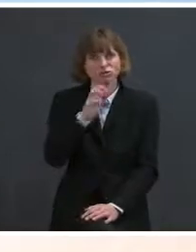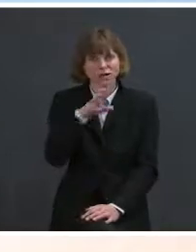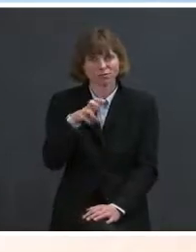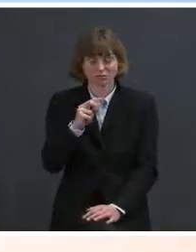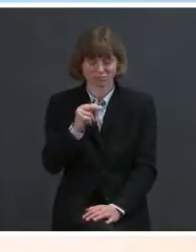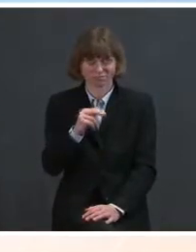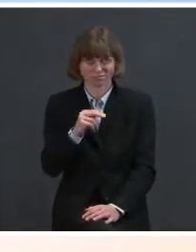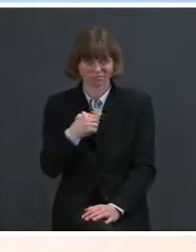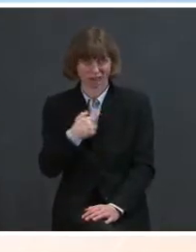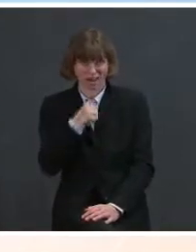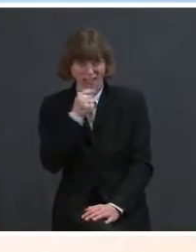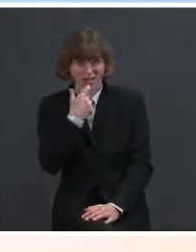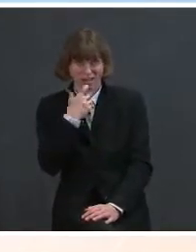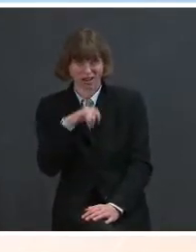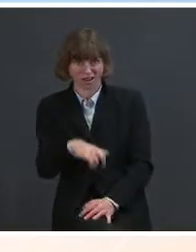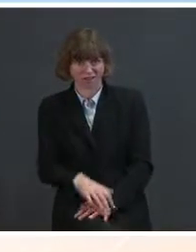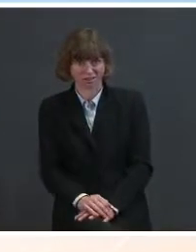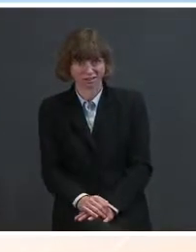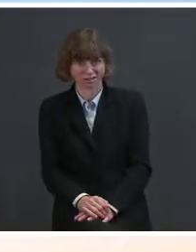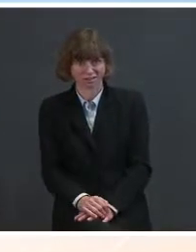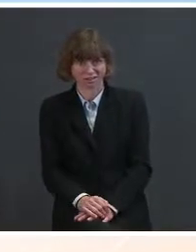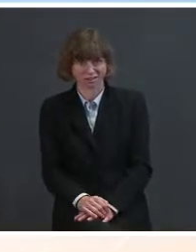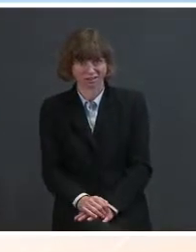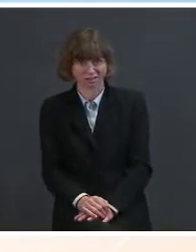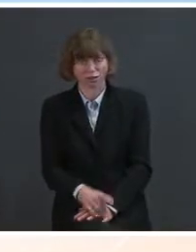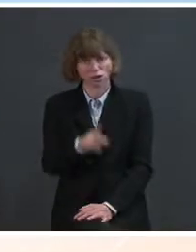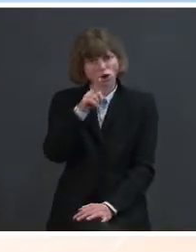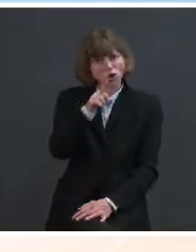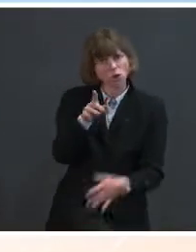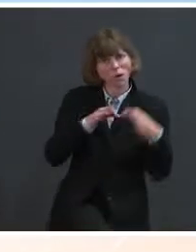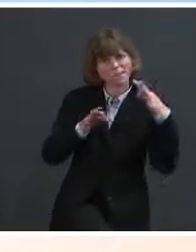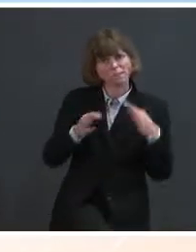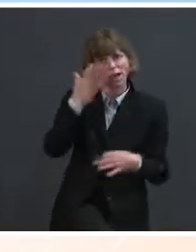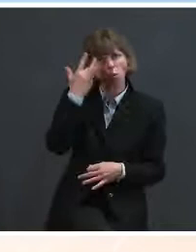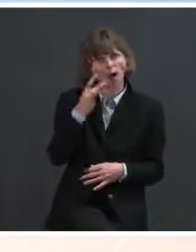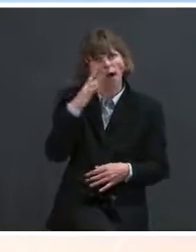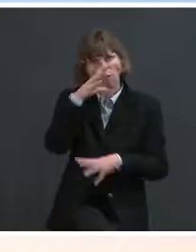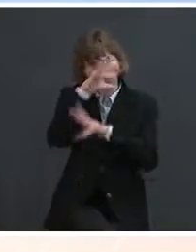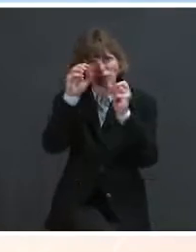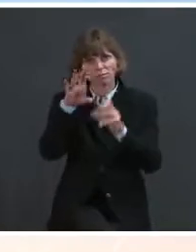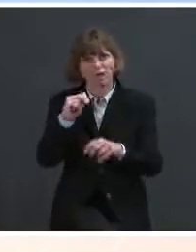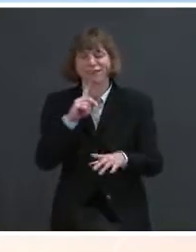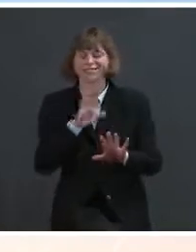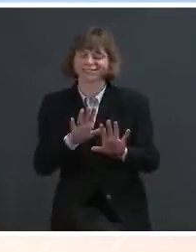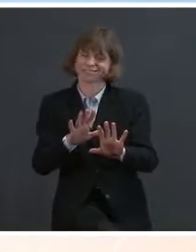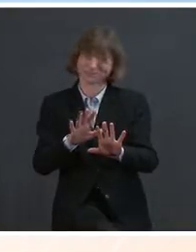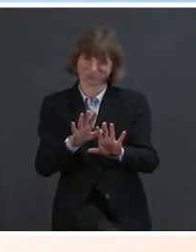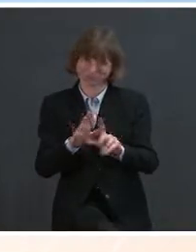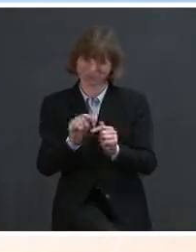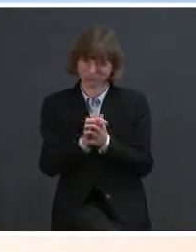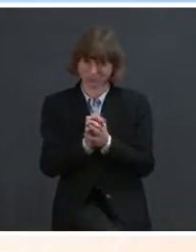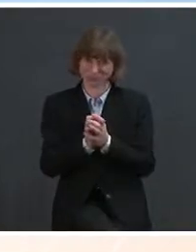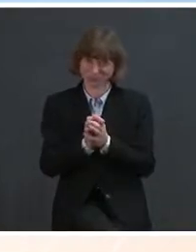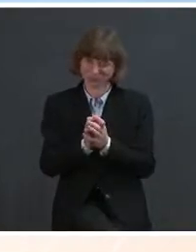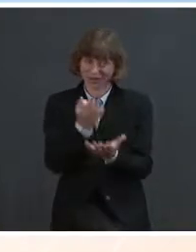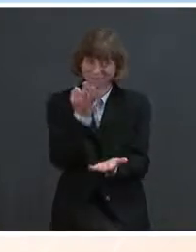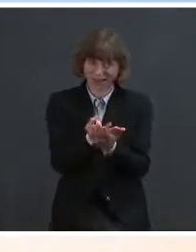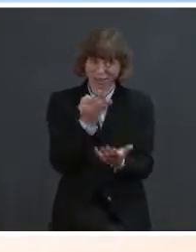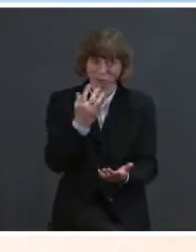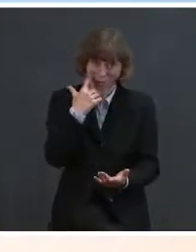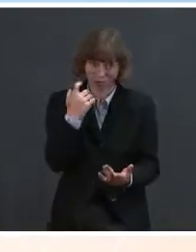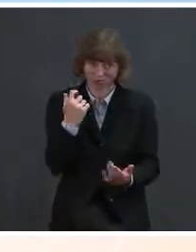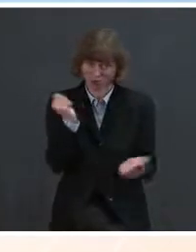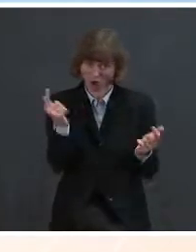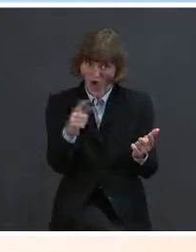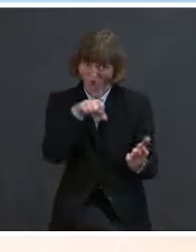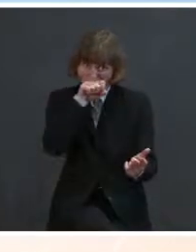but you were explaining why President Biden is not out here. I actually, Talking- to be factual, because we're all about facts, Yeah.